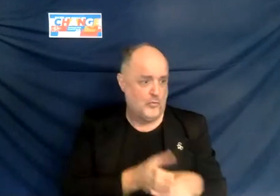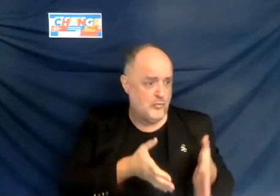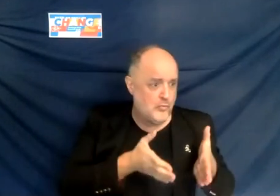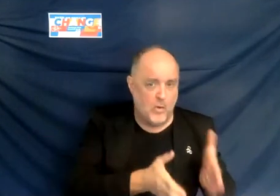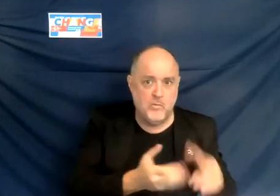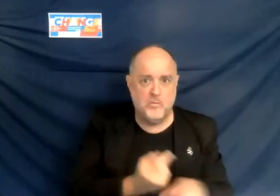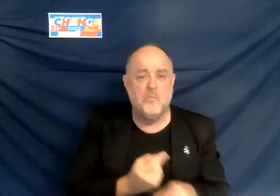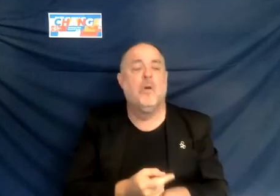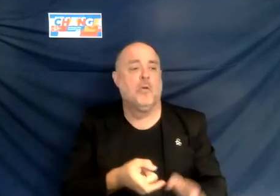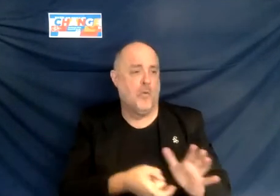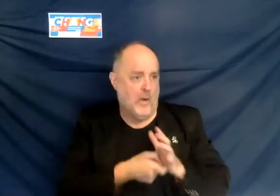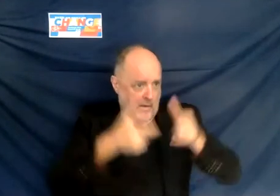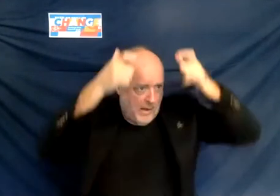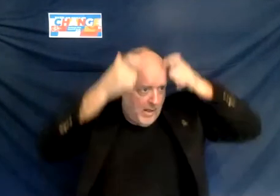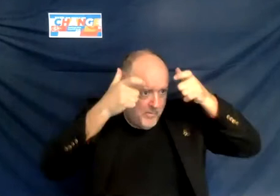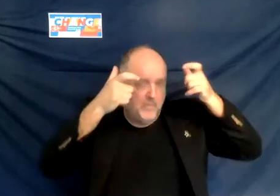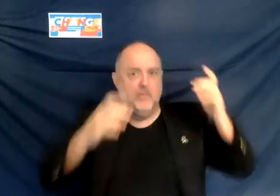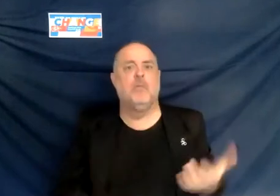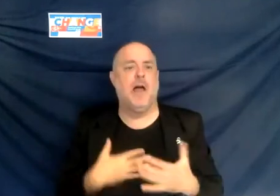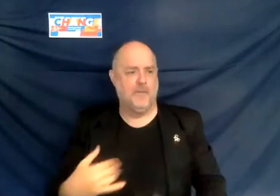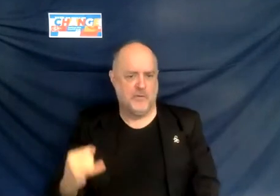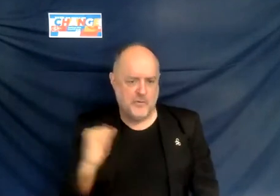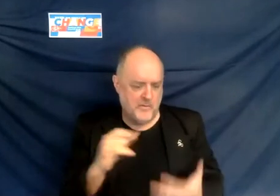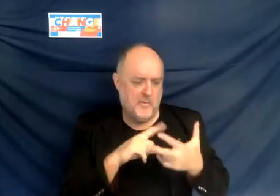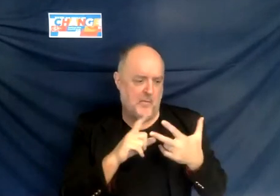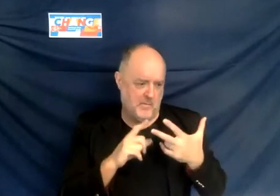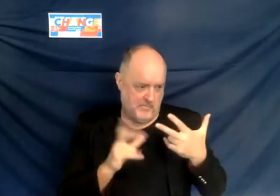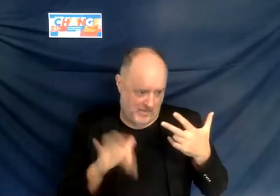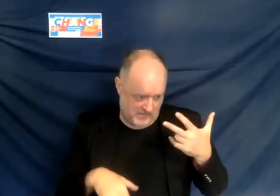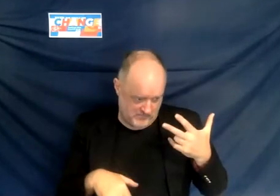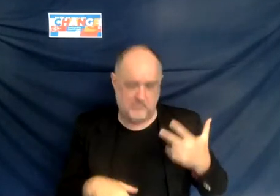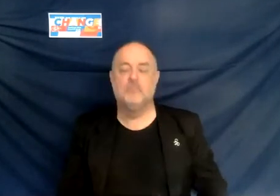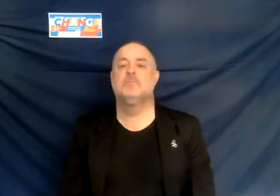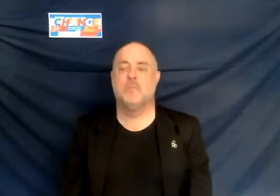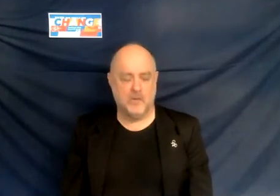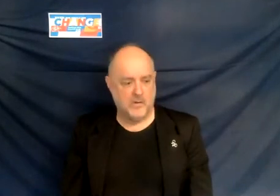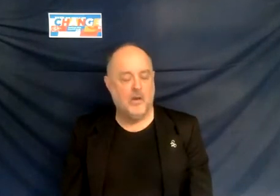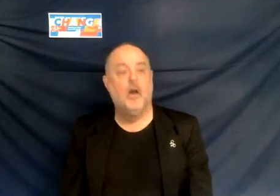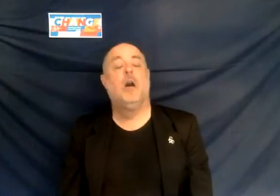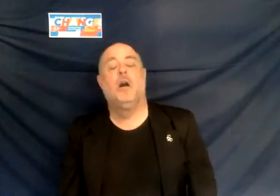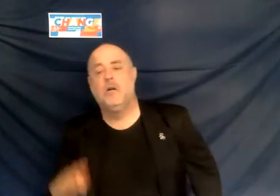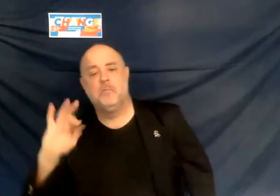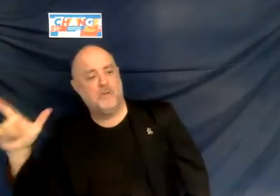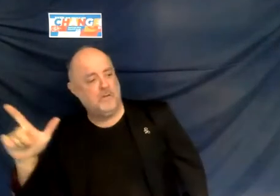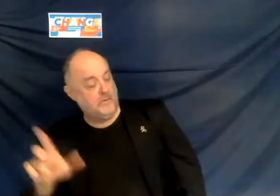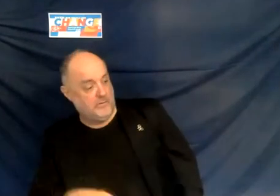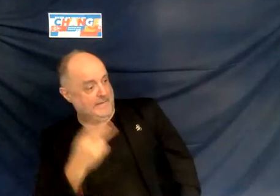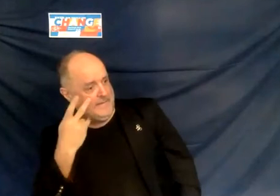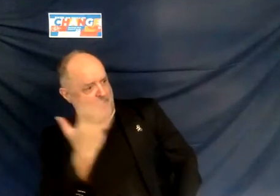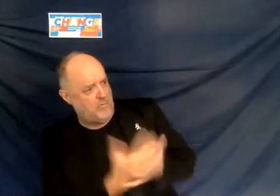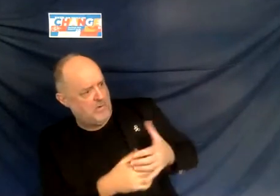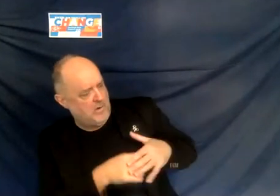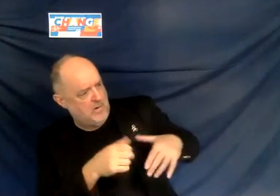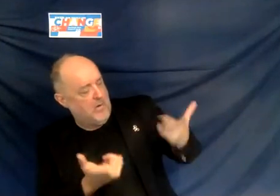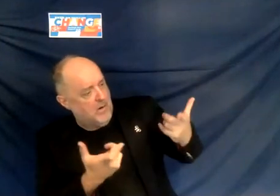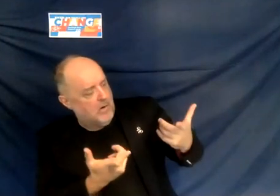Wear a helmet. They have to wear a helmet. Yeah. Insurance and all these. So exactly. You see somebody riding, really quickly, or